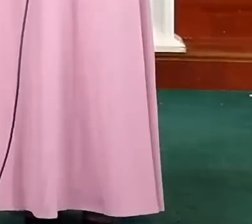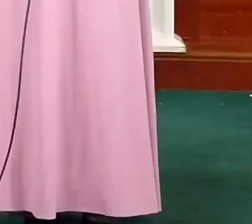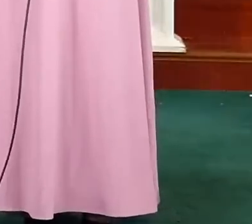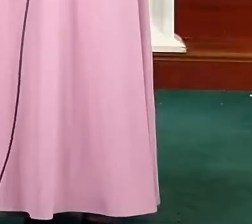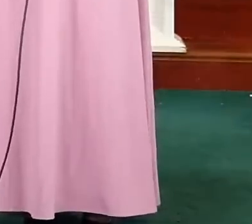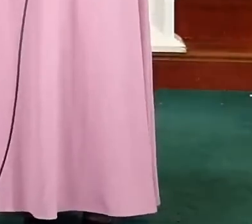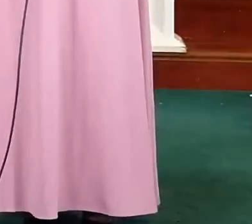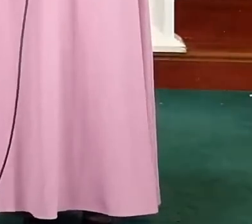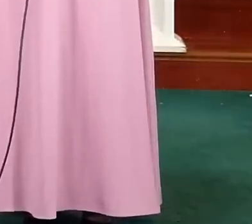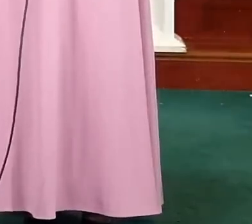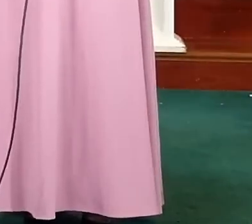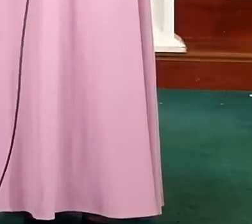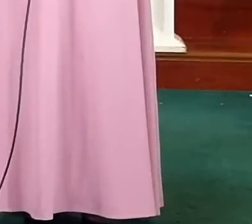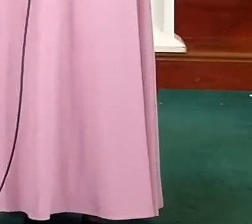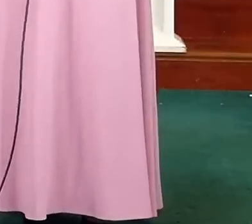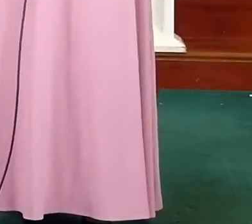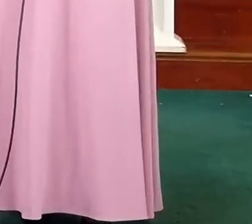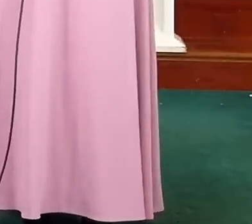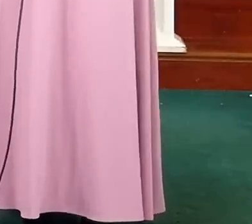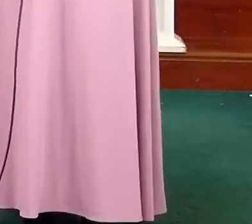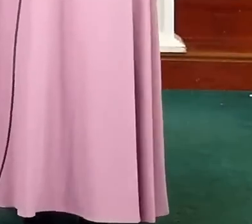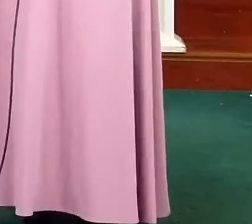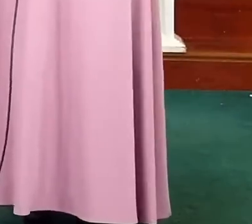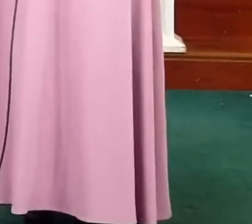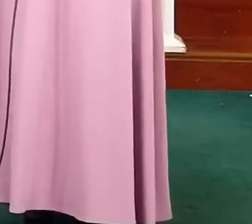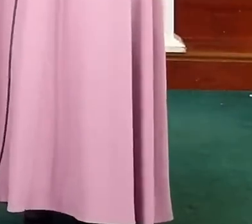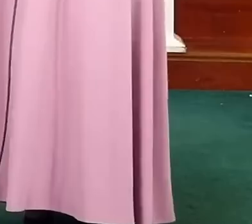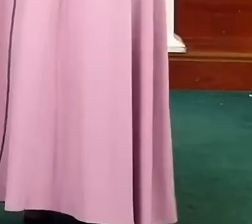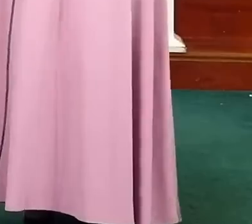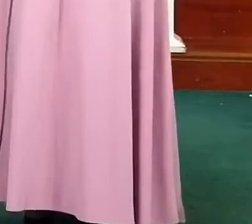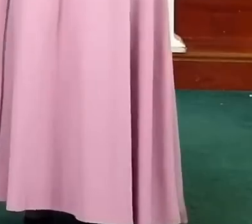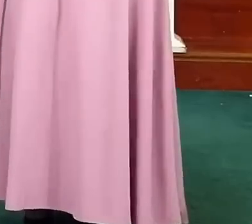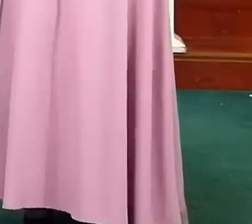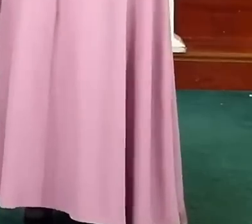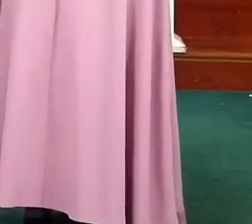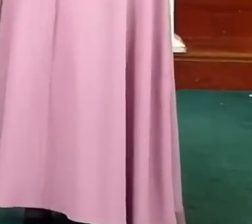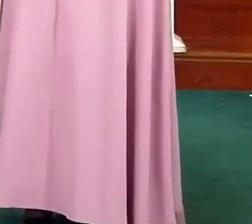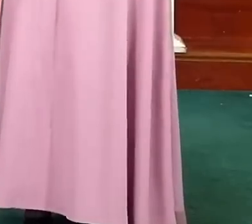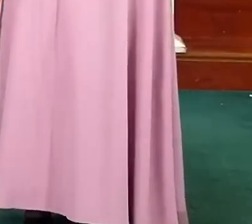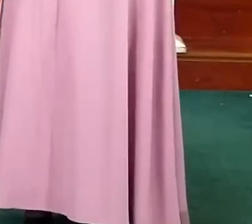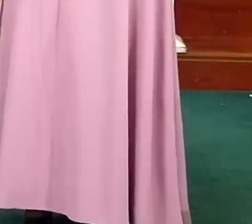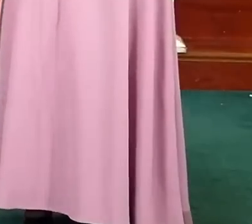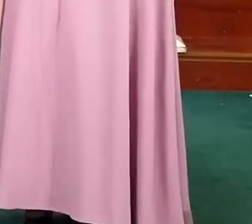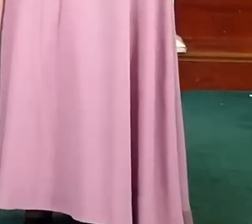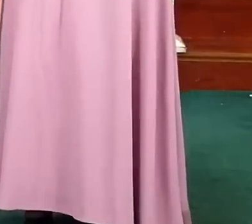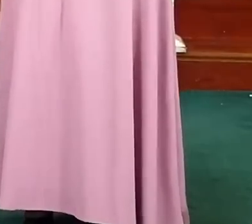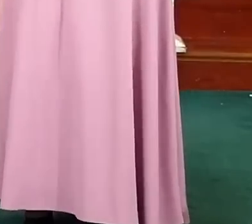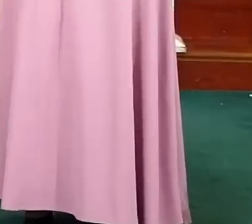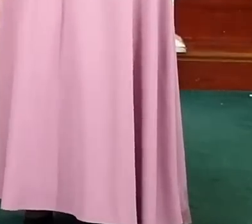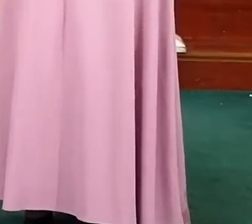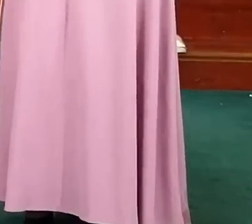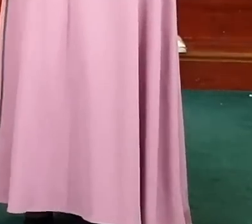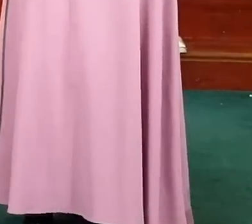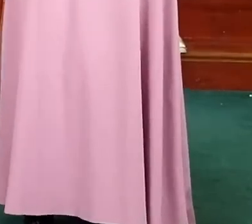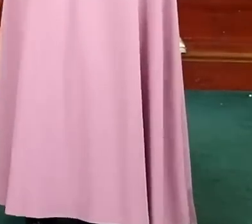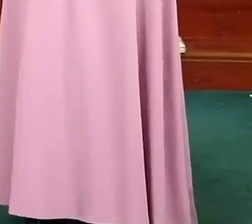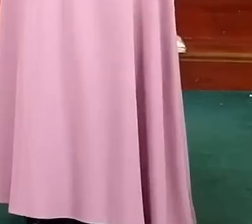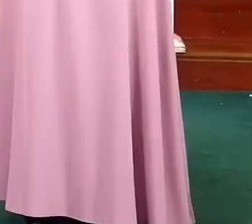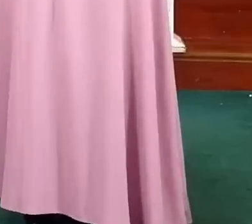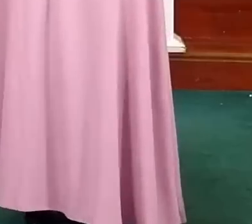Hallelujah. Oh, we are mine. We are children of the heavenly King. Oh, we